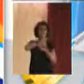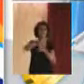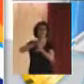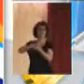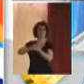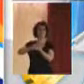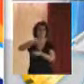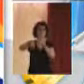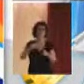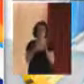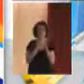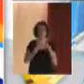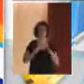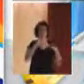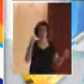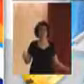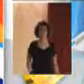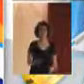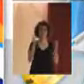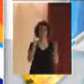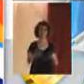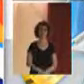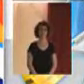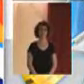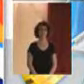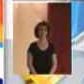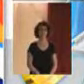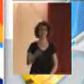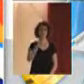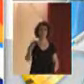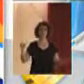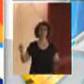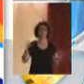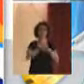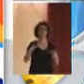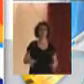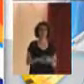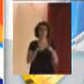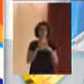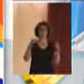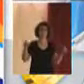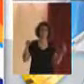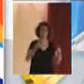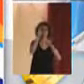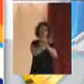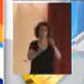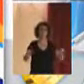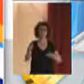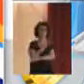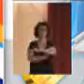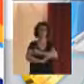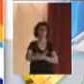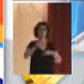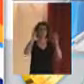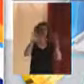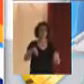efficiently to increase and improve the life standard of life.